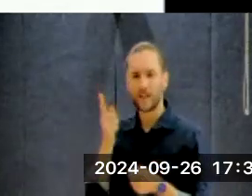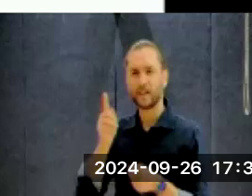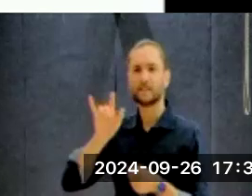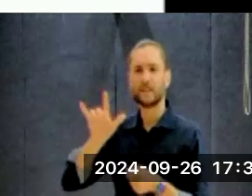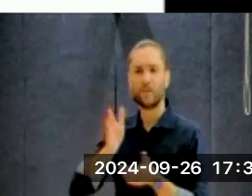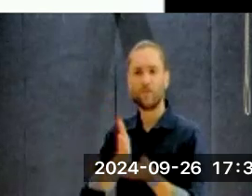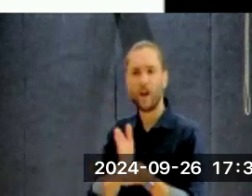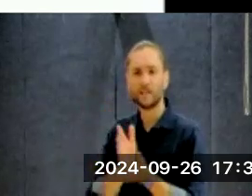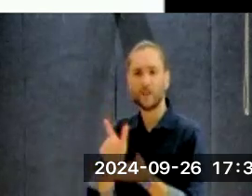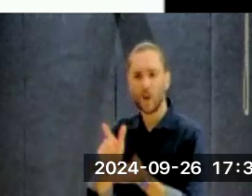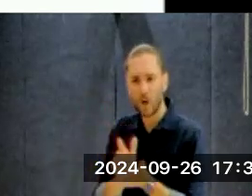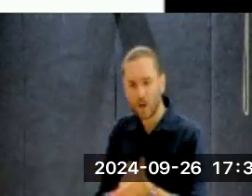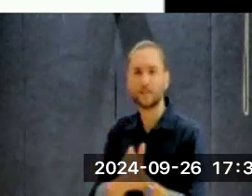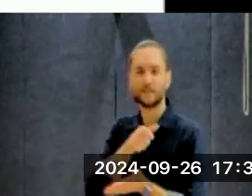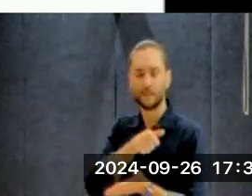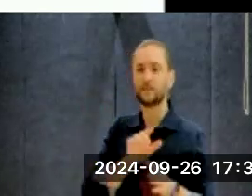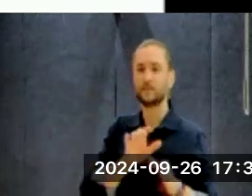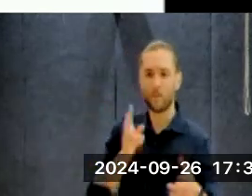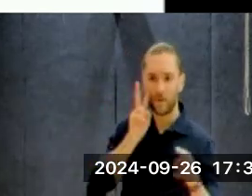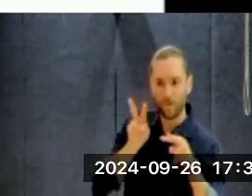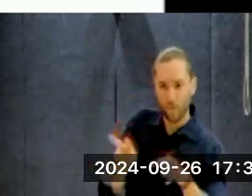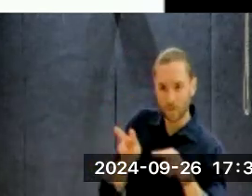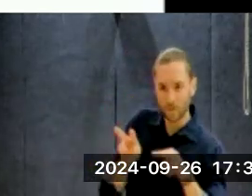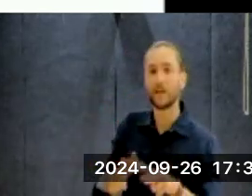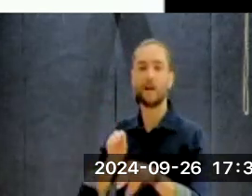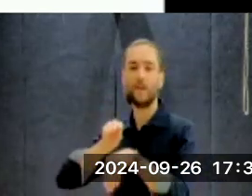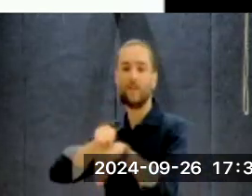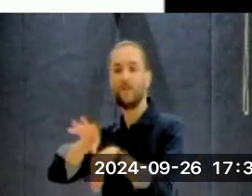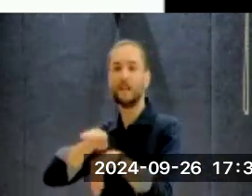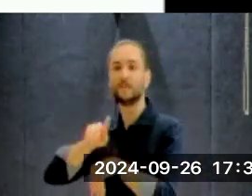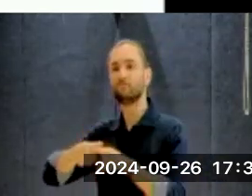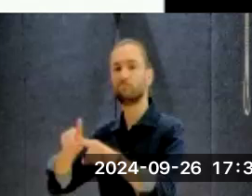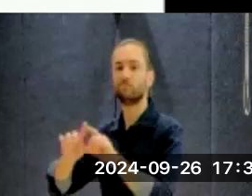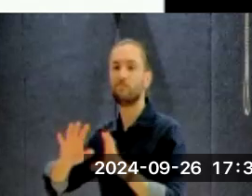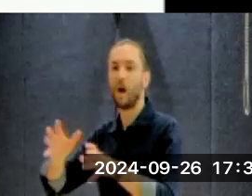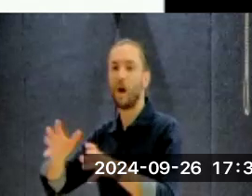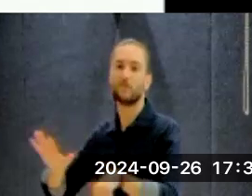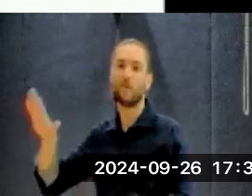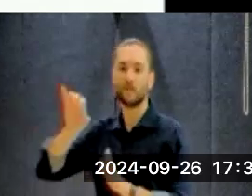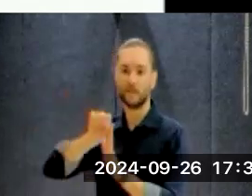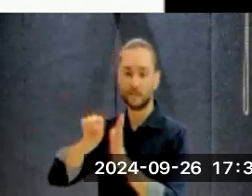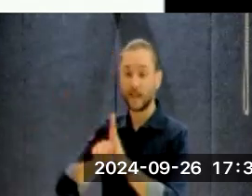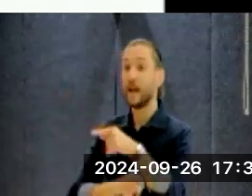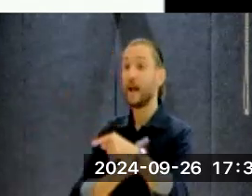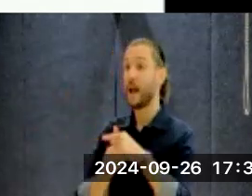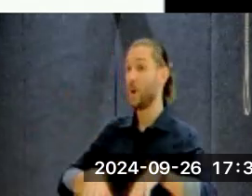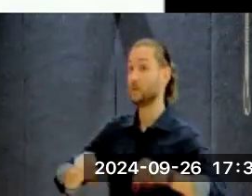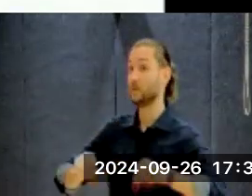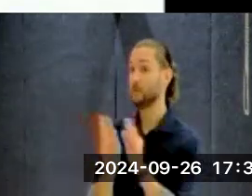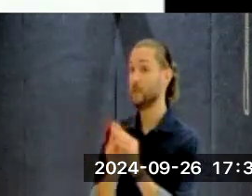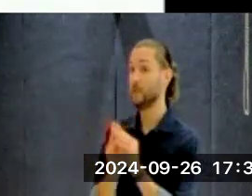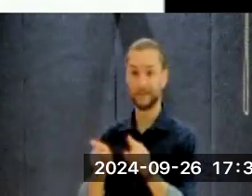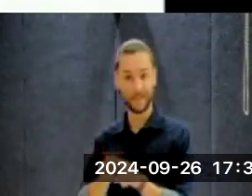department, creating and providing technical assistance to civil rights advisory bodies throughout the state, and holding hearings like the one today, and